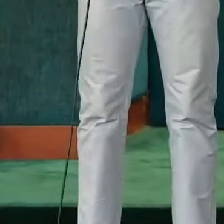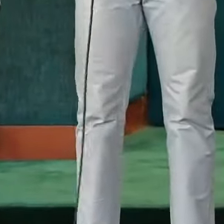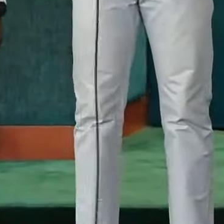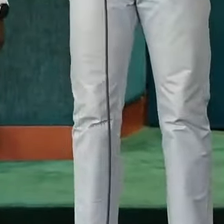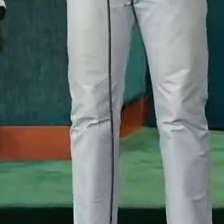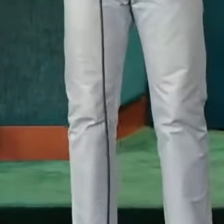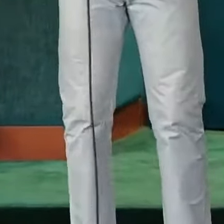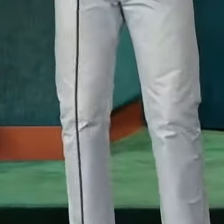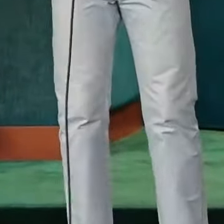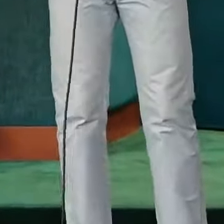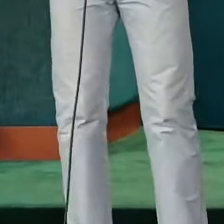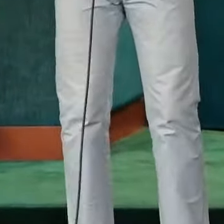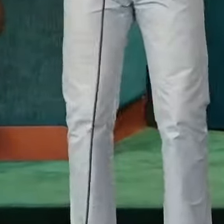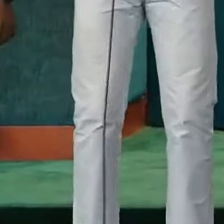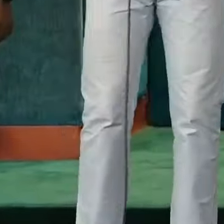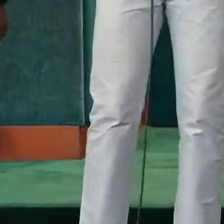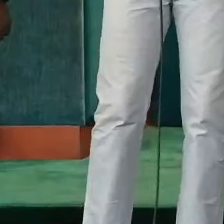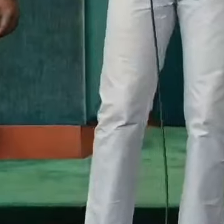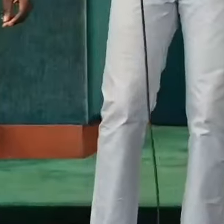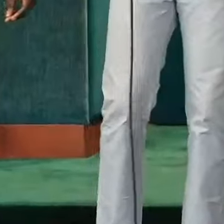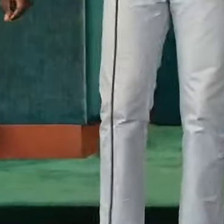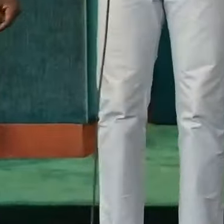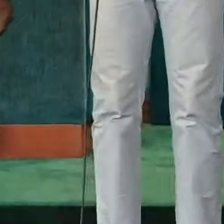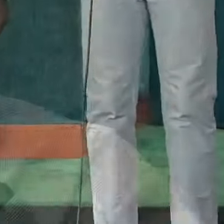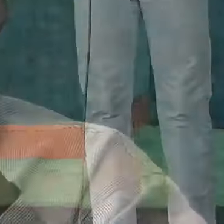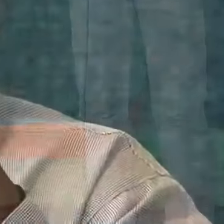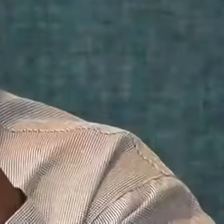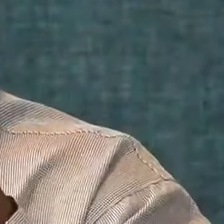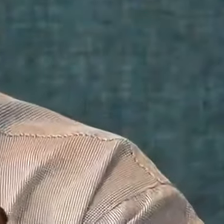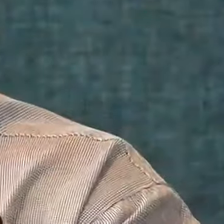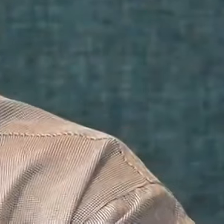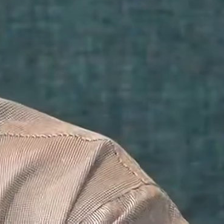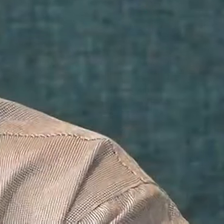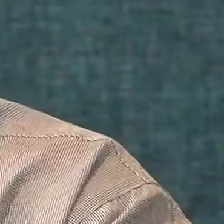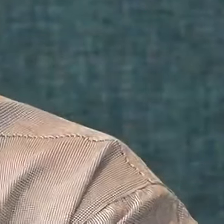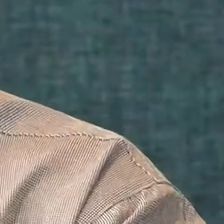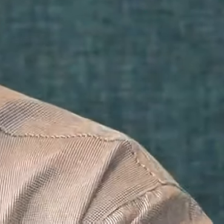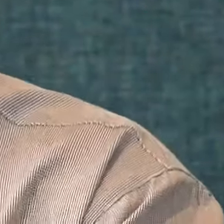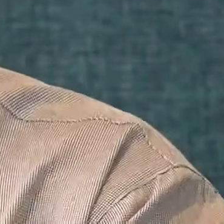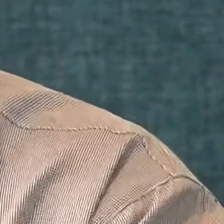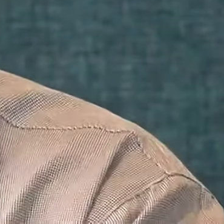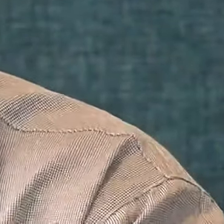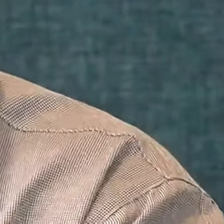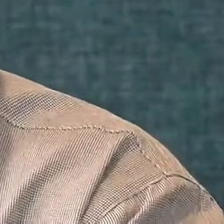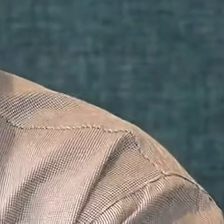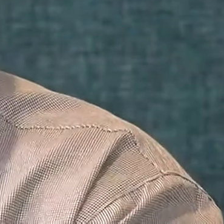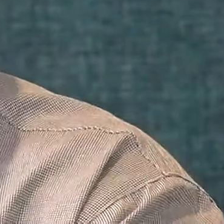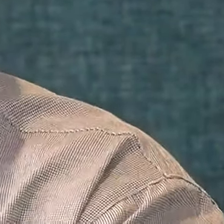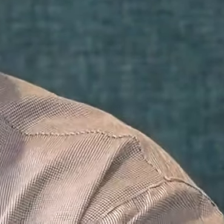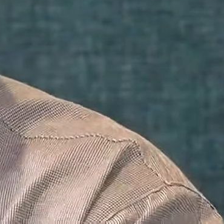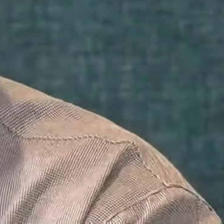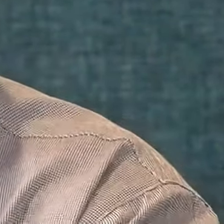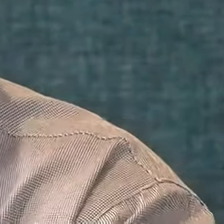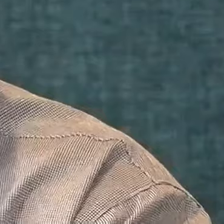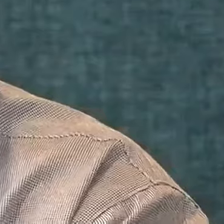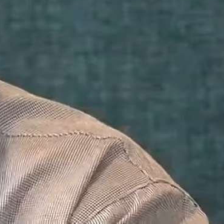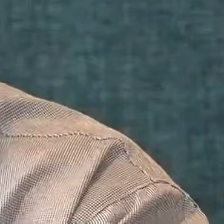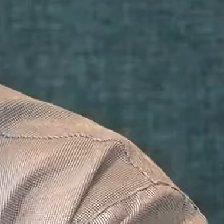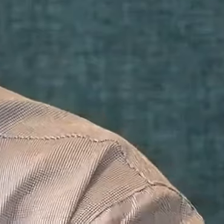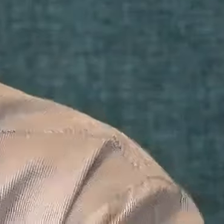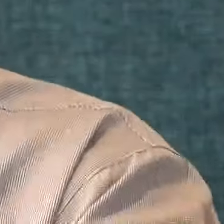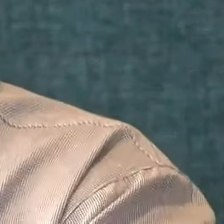And when my task on earth is done, task on earth is done,